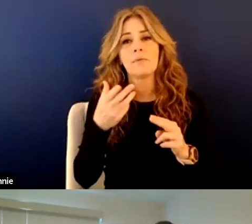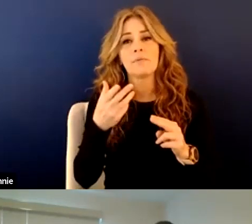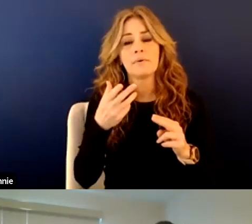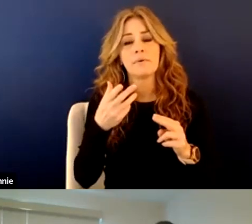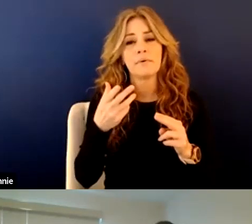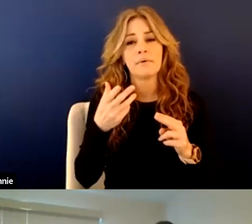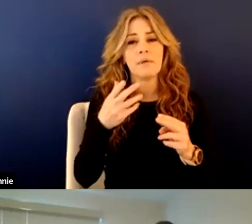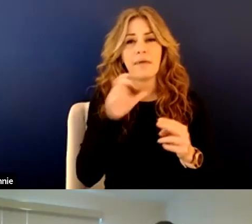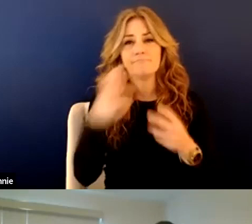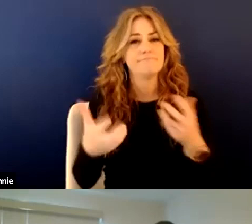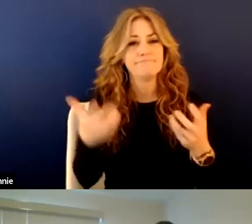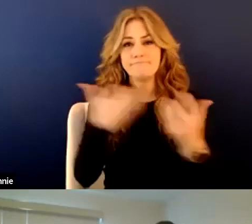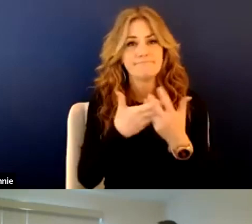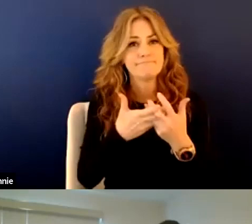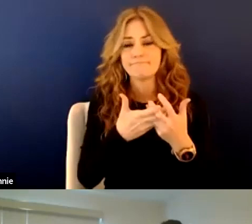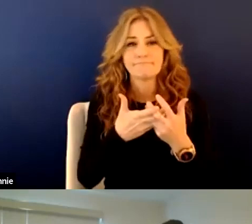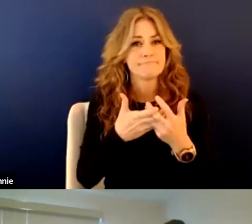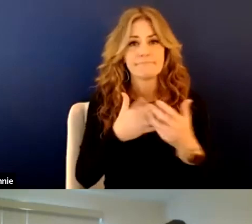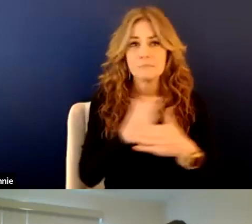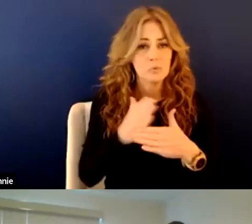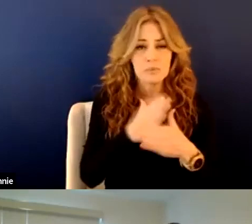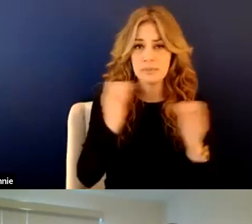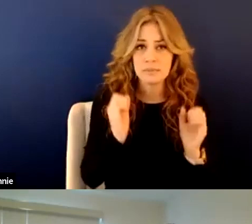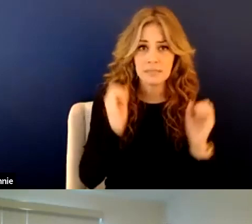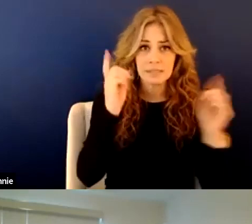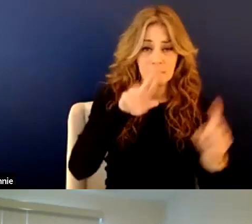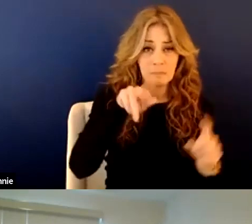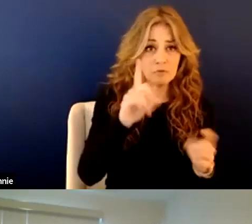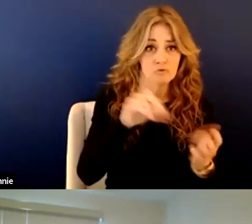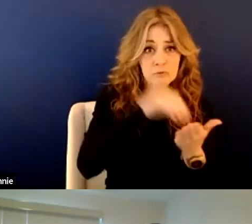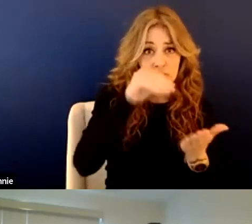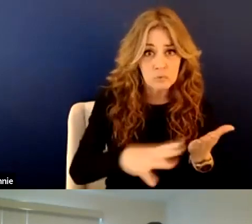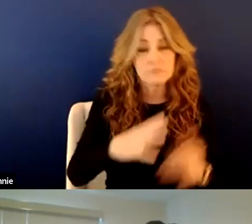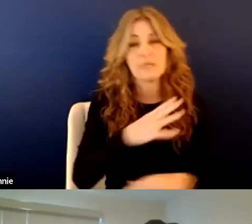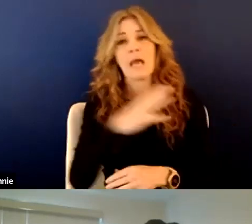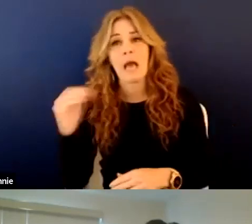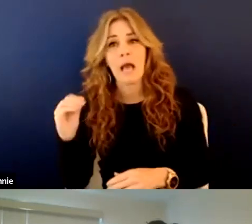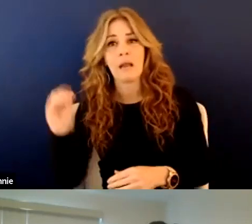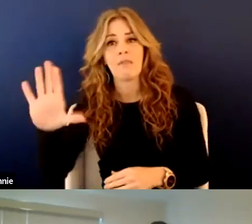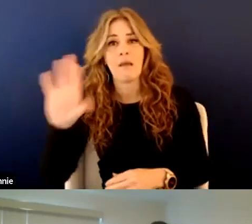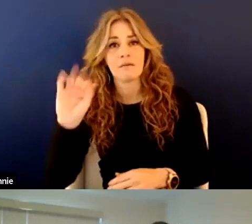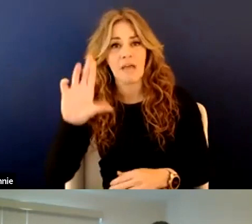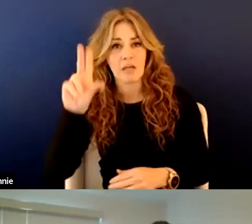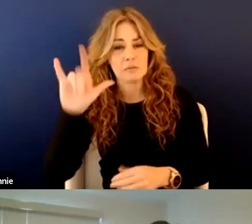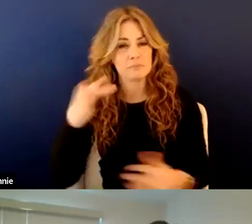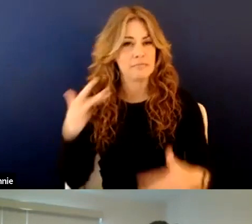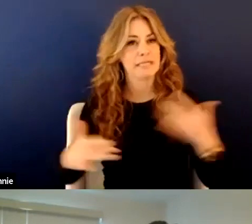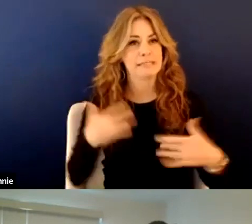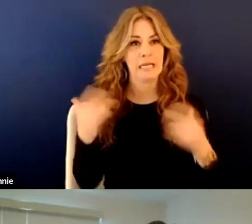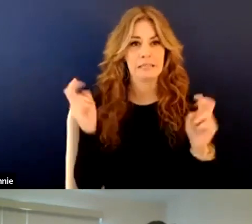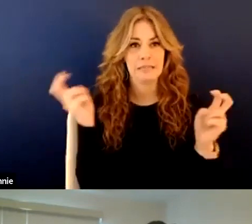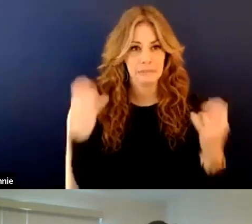Racial Mismatch Between Education, PhD Students, and Their Faculty. What an exciting topic